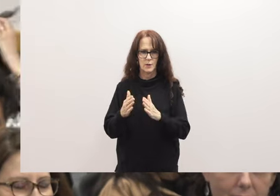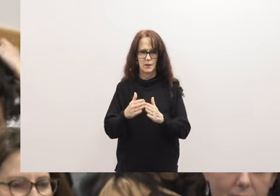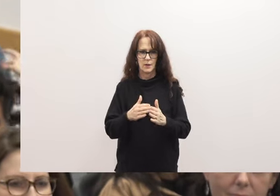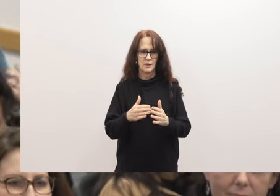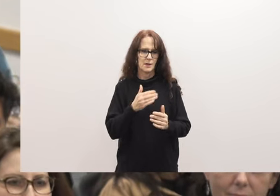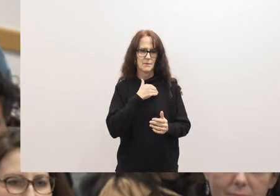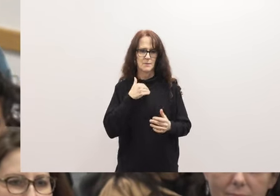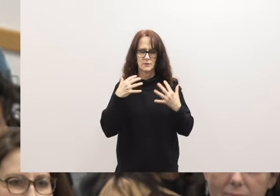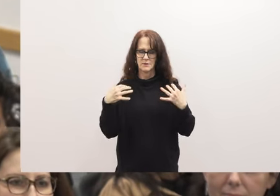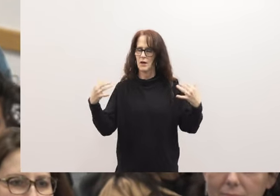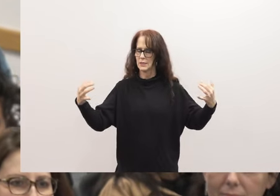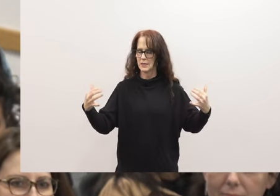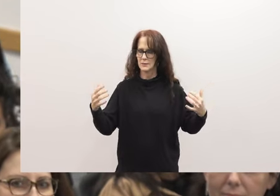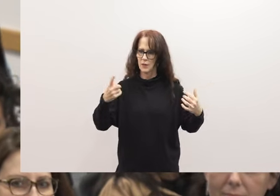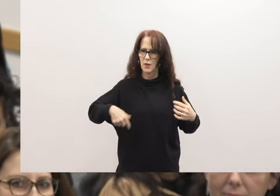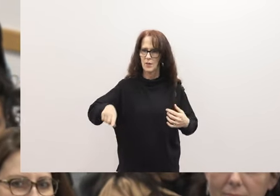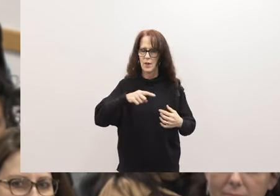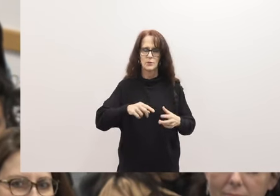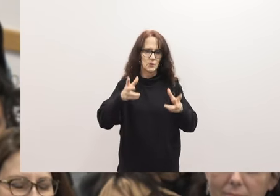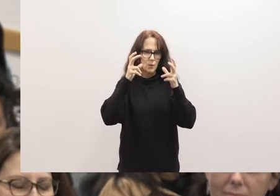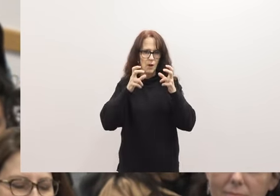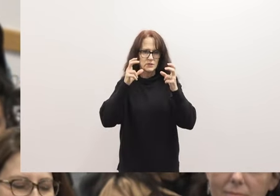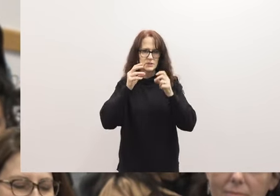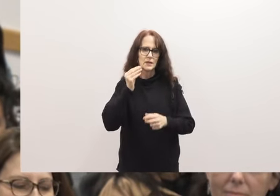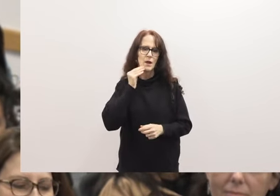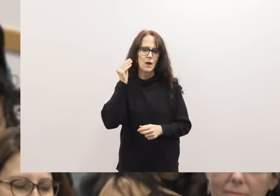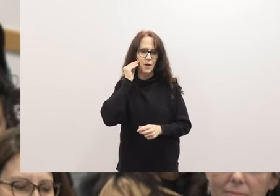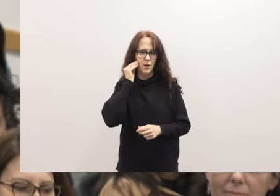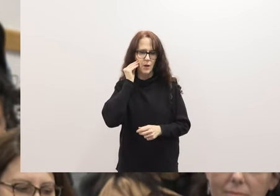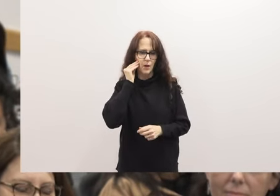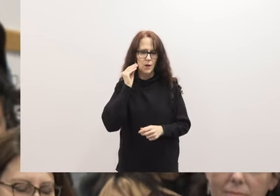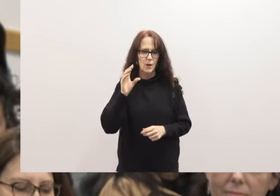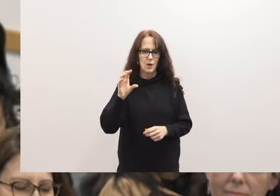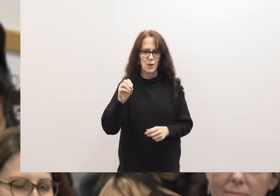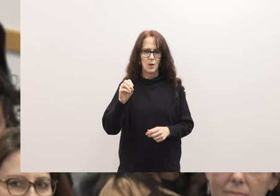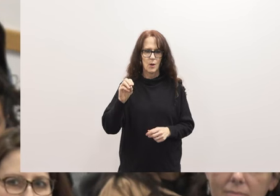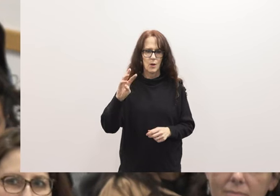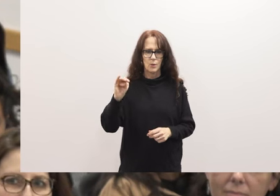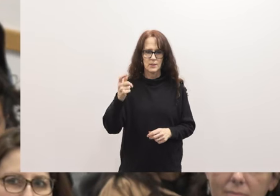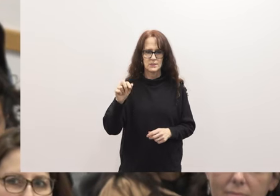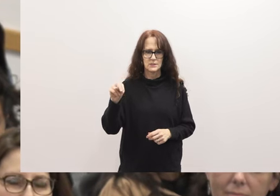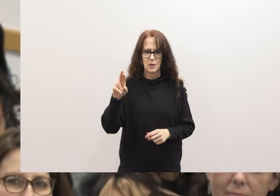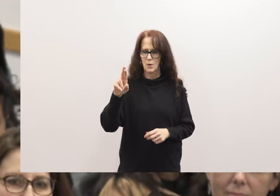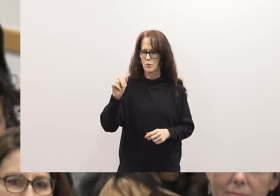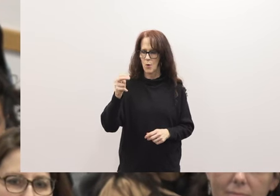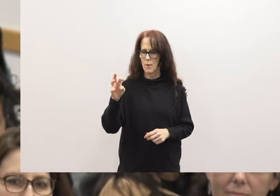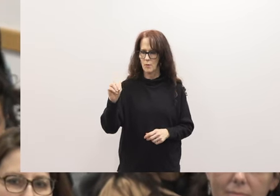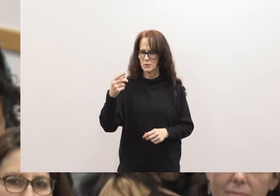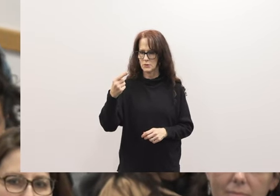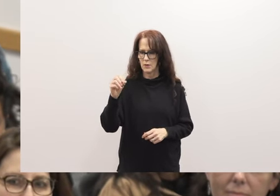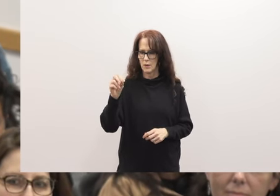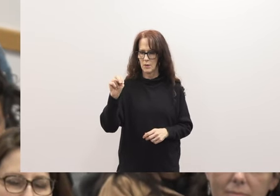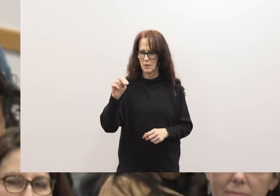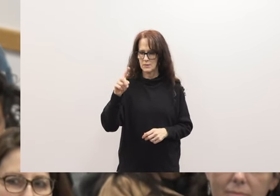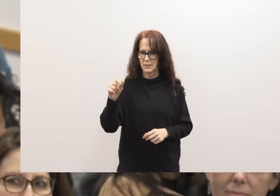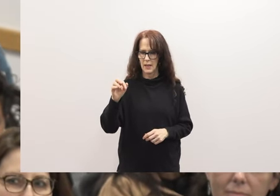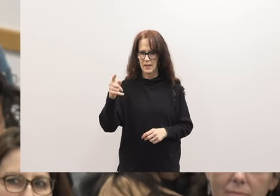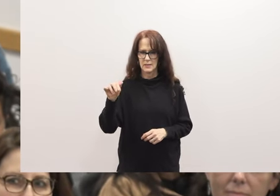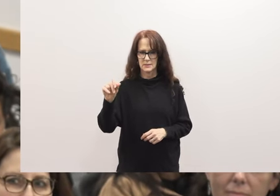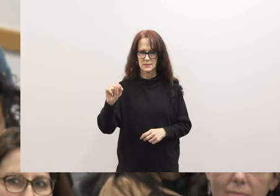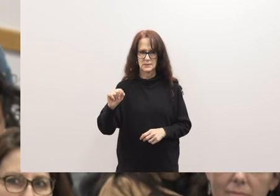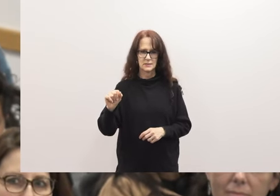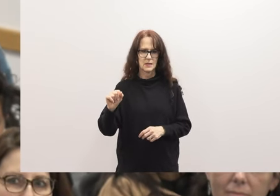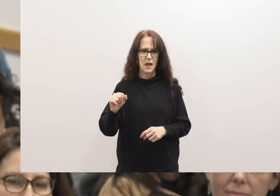audience, those of you tuning in from home. My name is Awitz Romo Gonzalez, and I'm the lead organizer for Californians